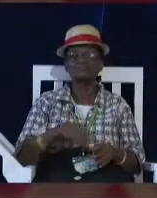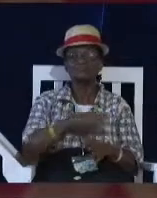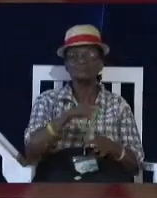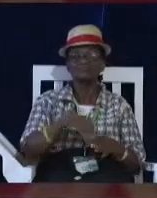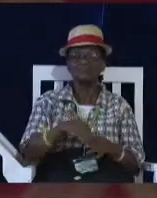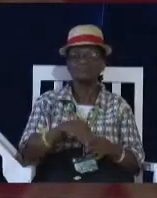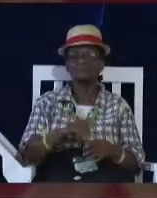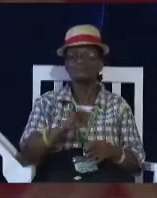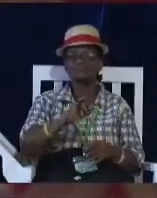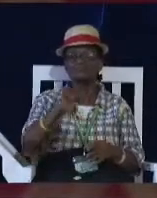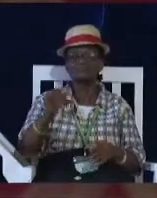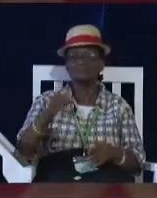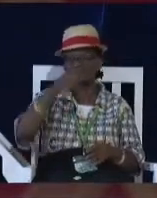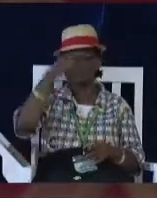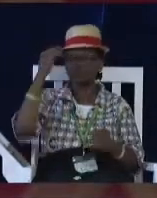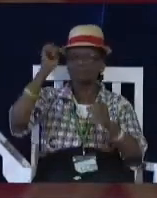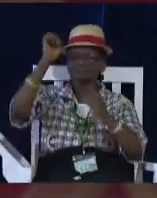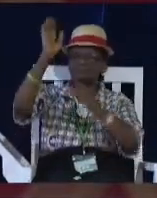it's already working.